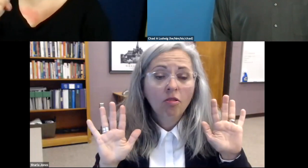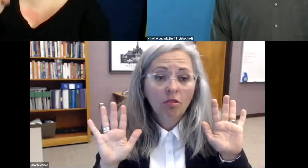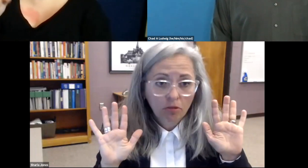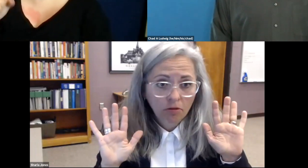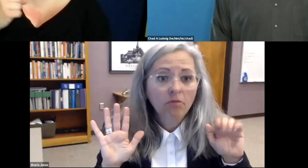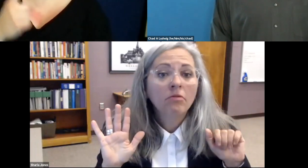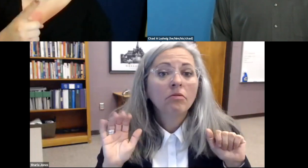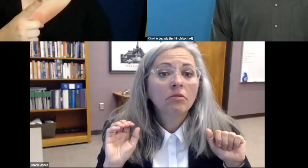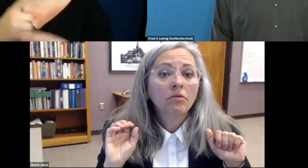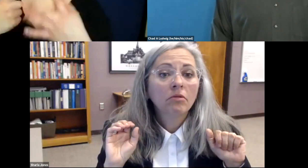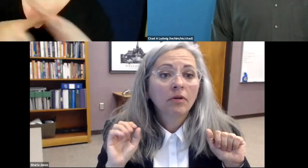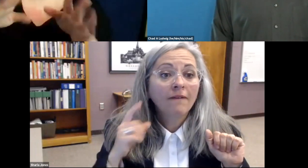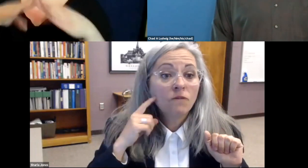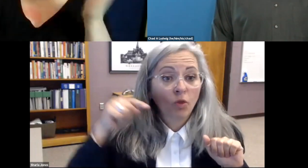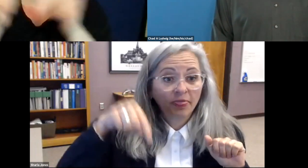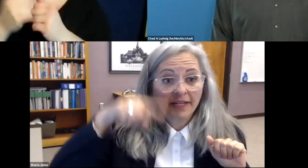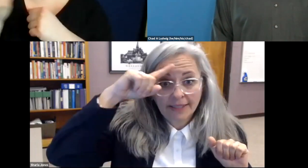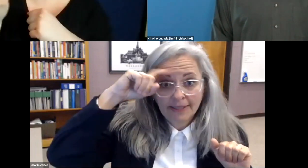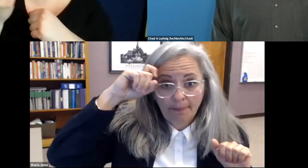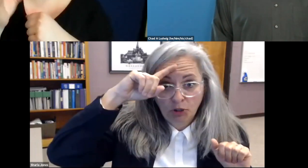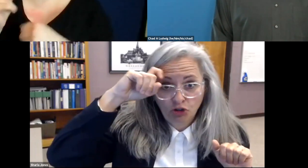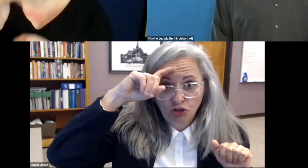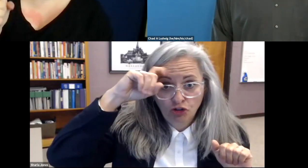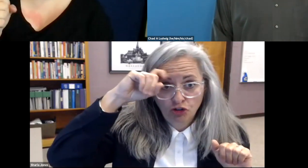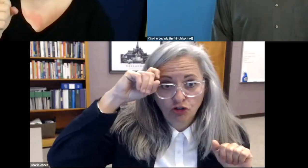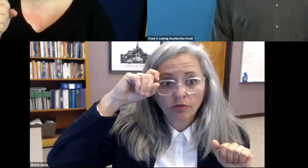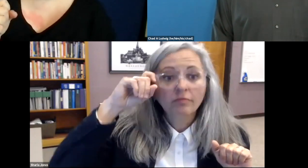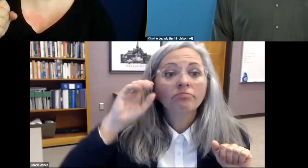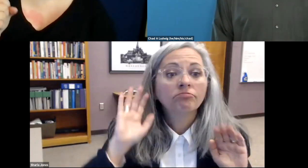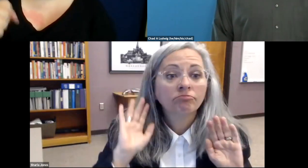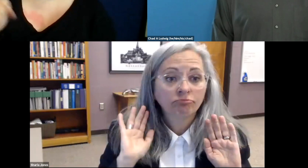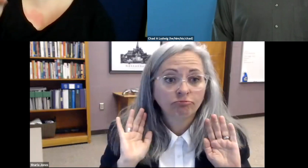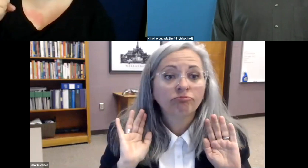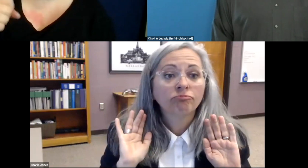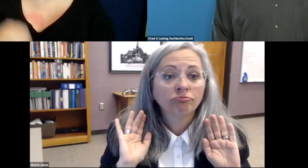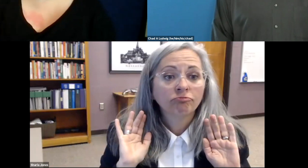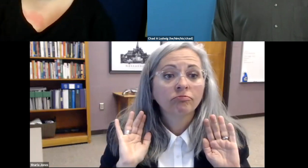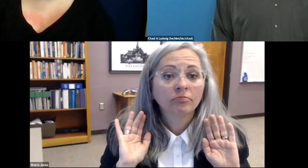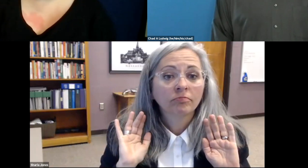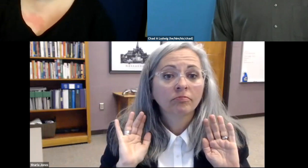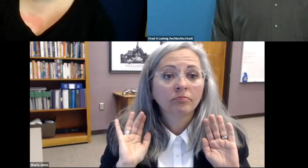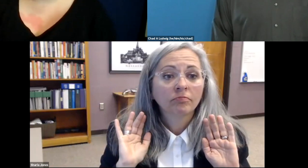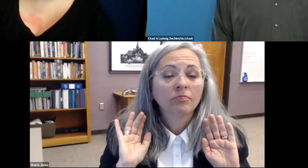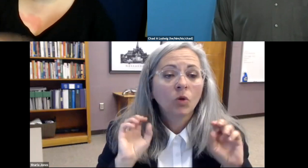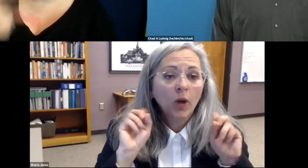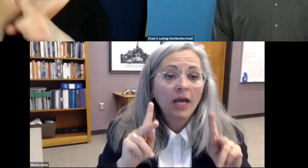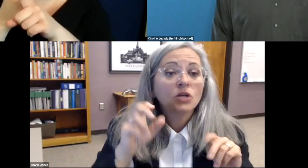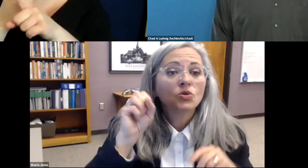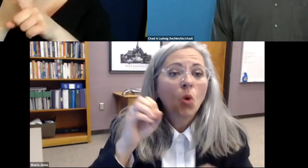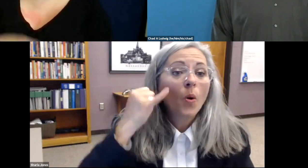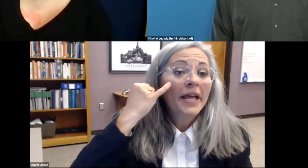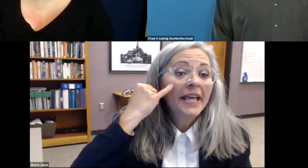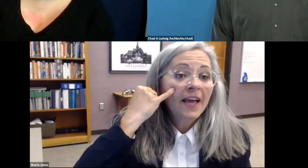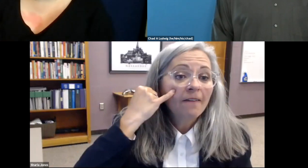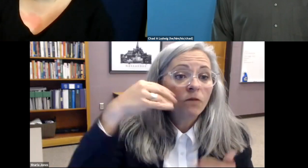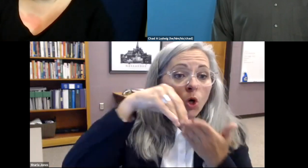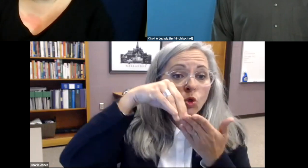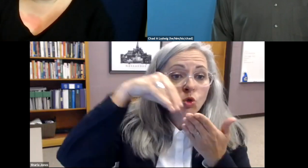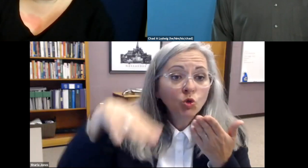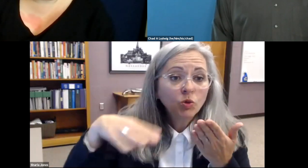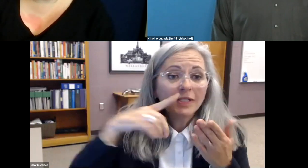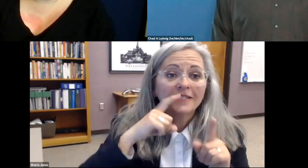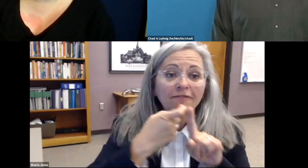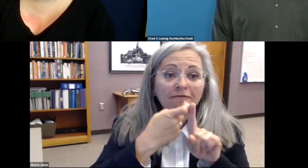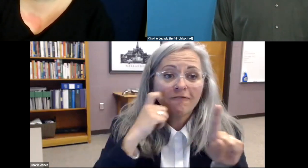would be it to start with, correct? Yes, Is we're that going to just for the start summer? with both of those counties. Yes, that's correct, Sammy's